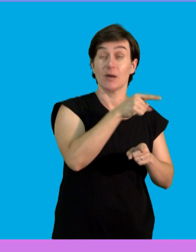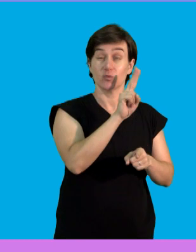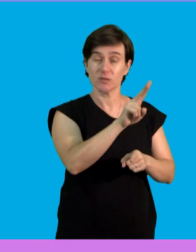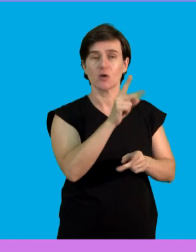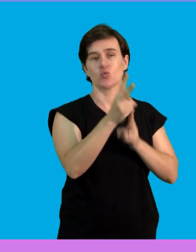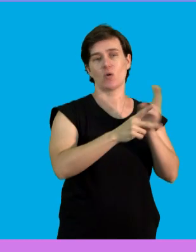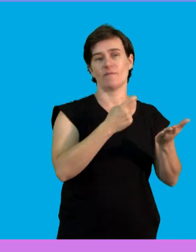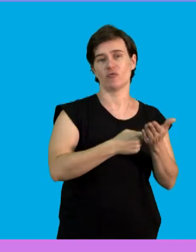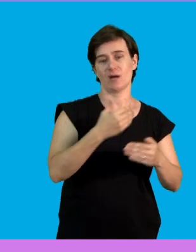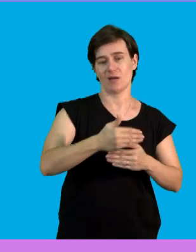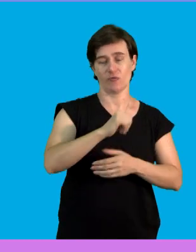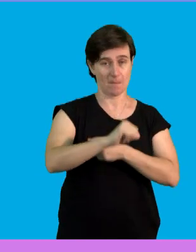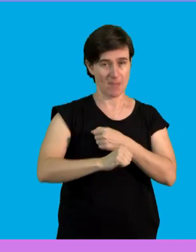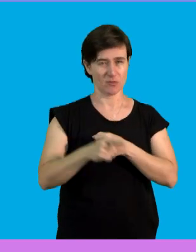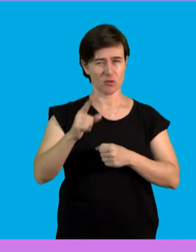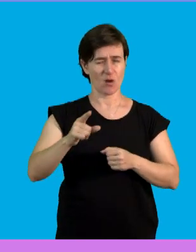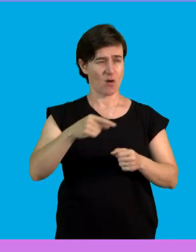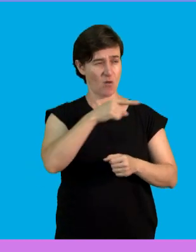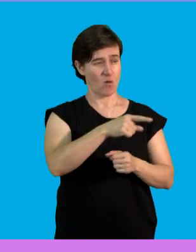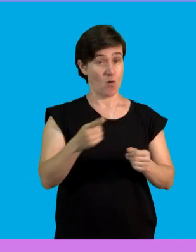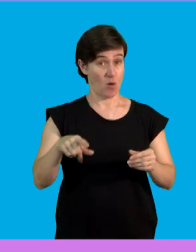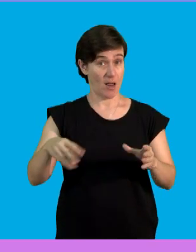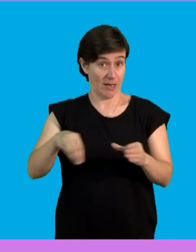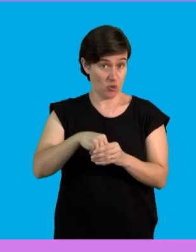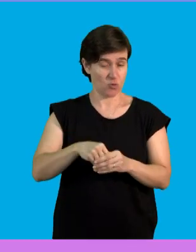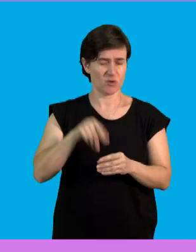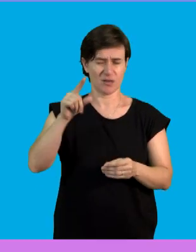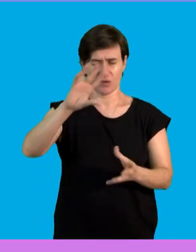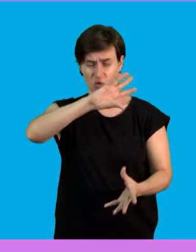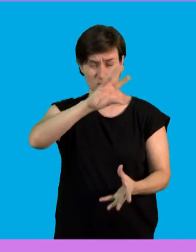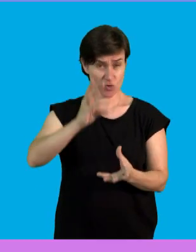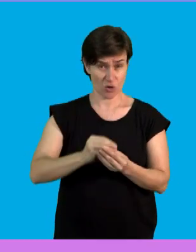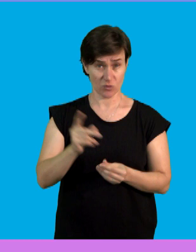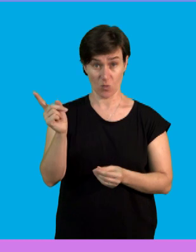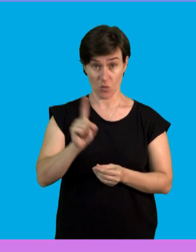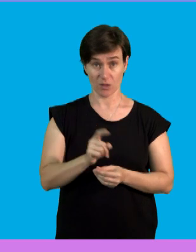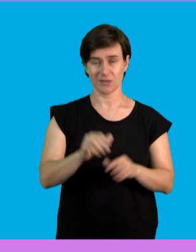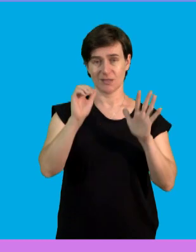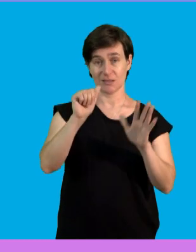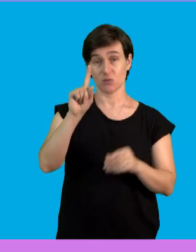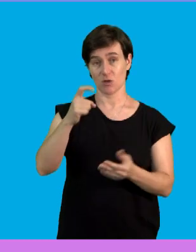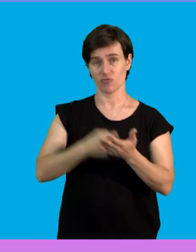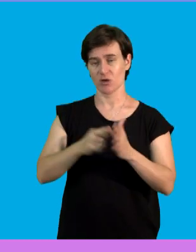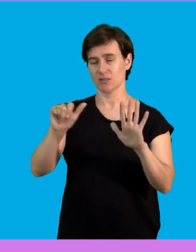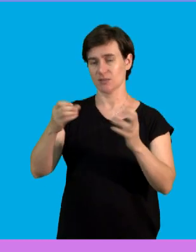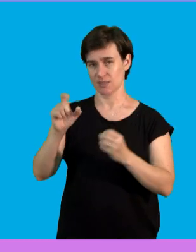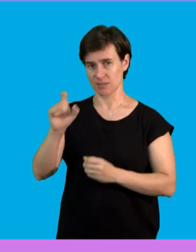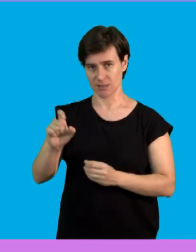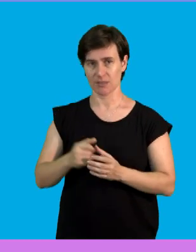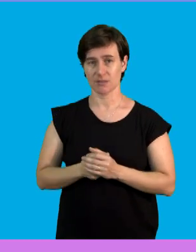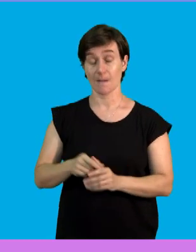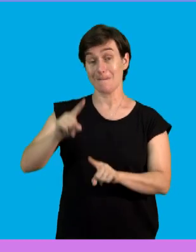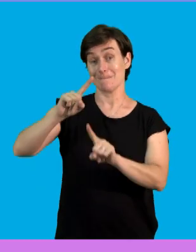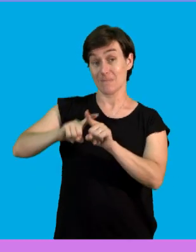add this one's account together, it's going to be 61 Rand 60 plus 30 plus